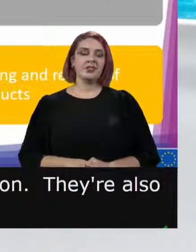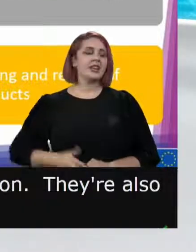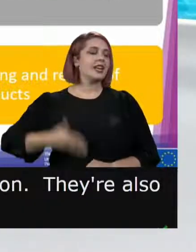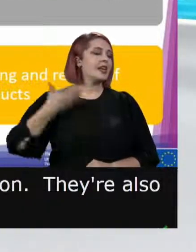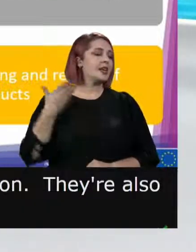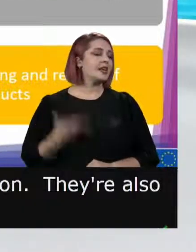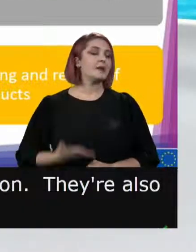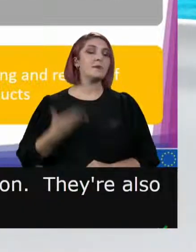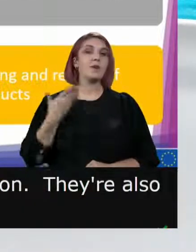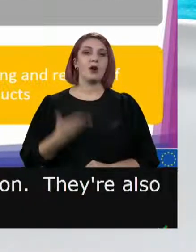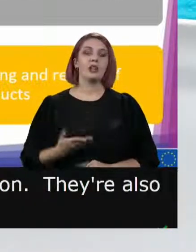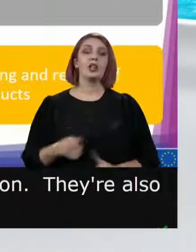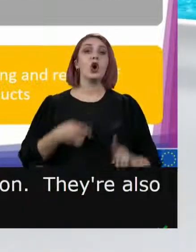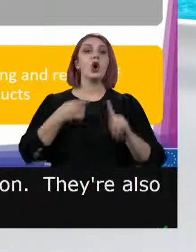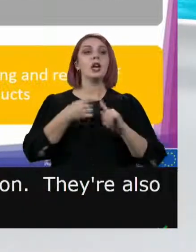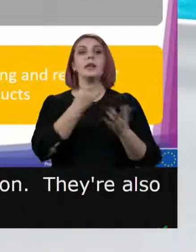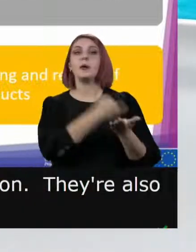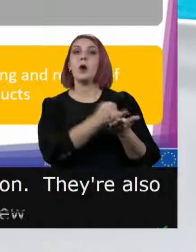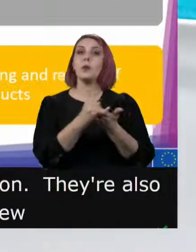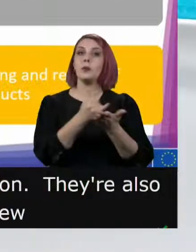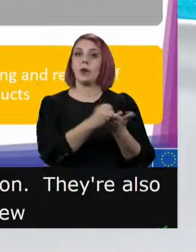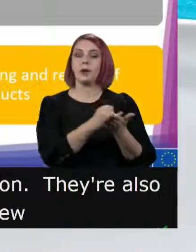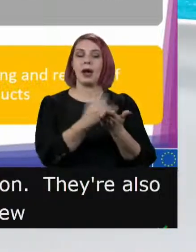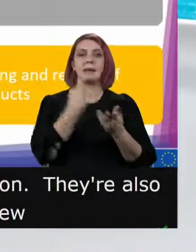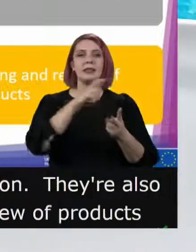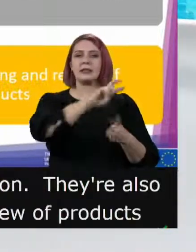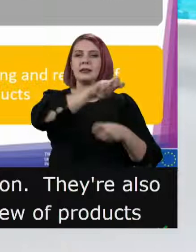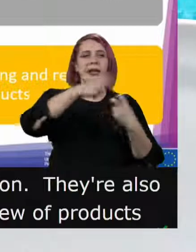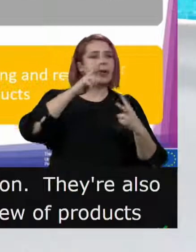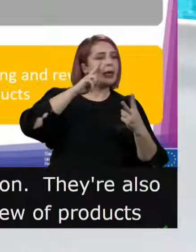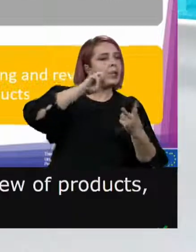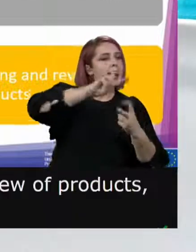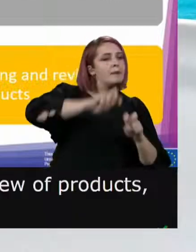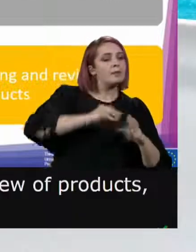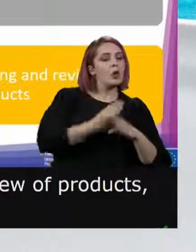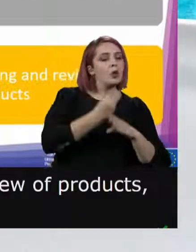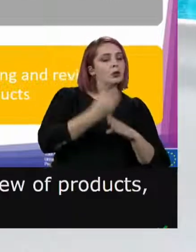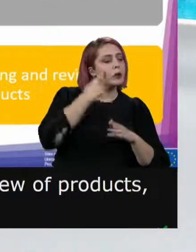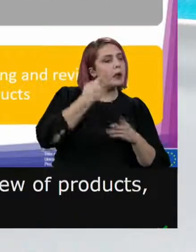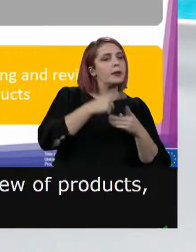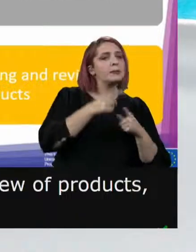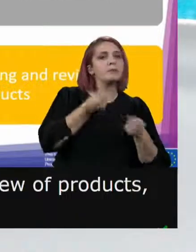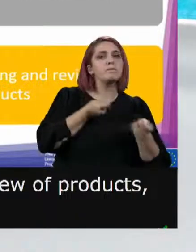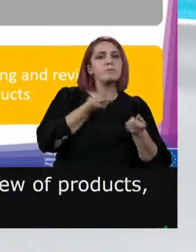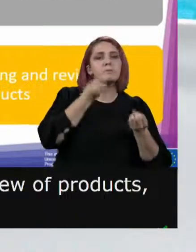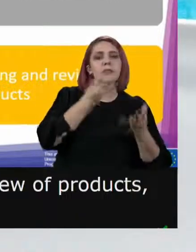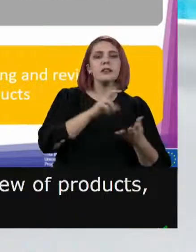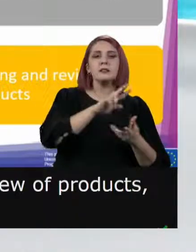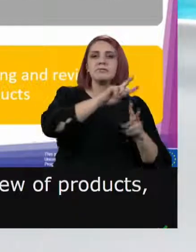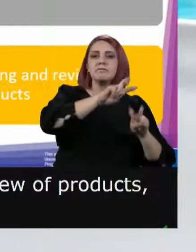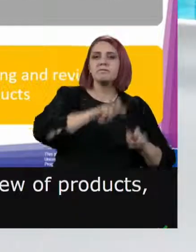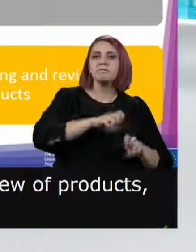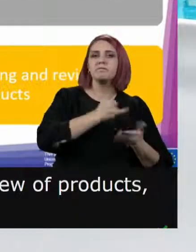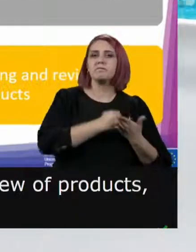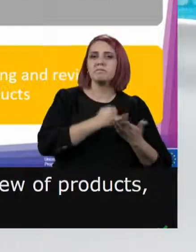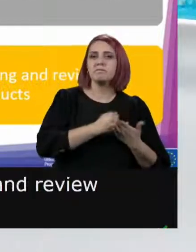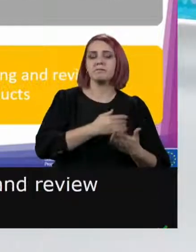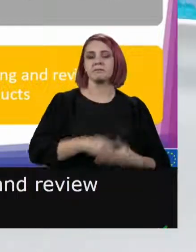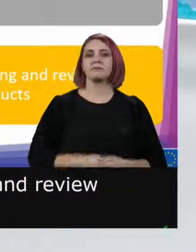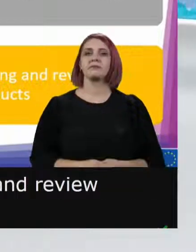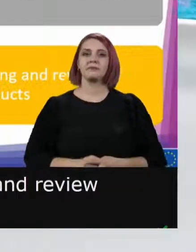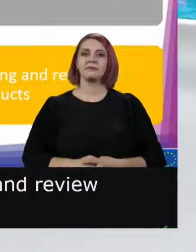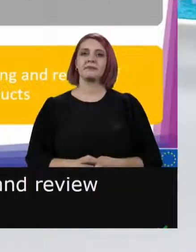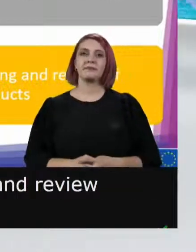products, but perhaps also offer us the opportunity to test and review journeys in advance of making a